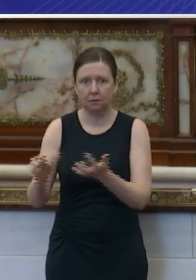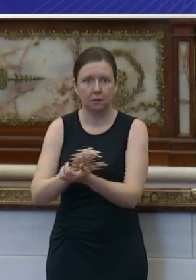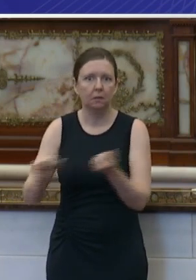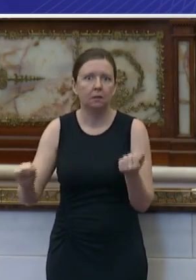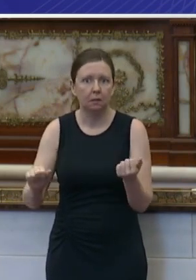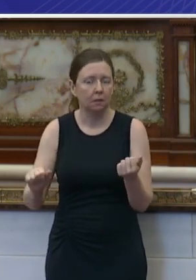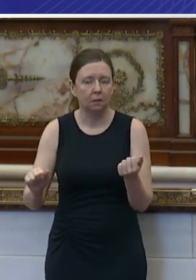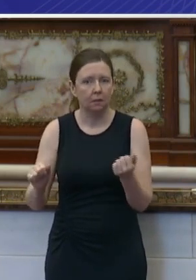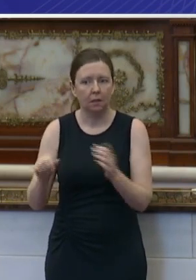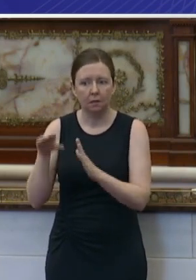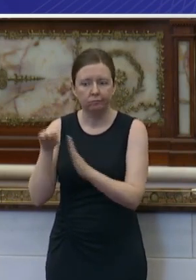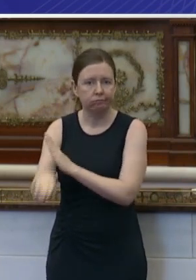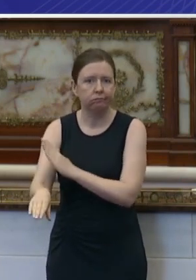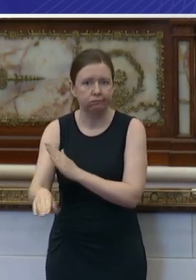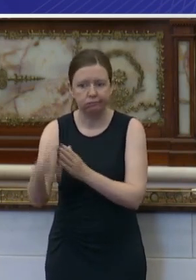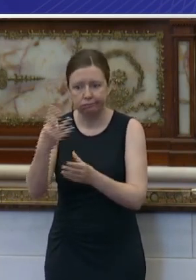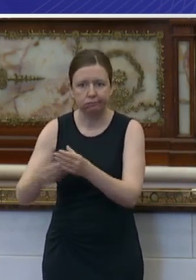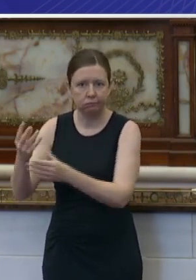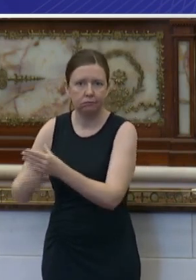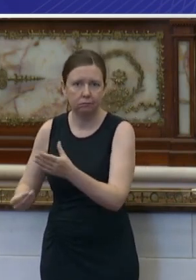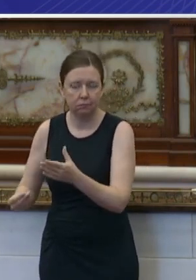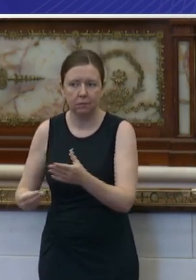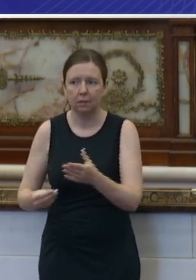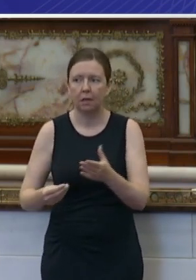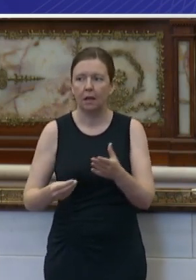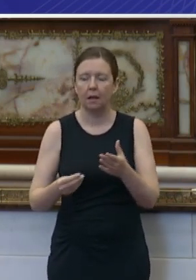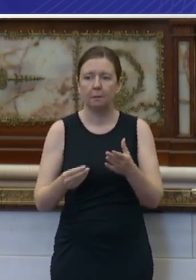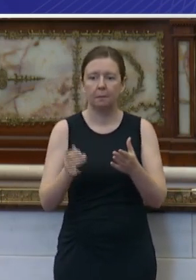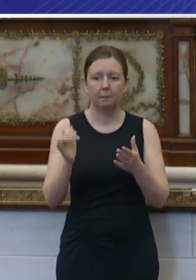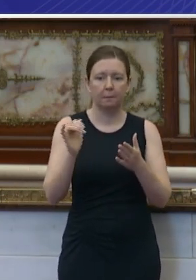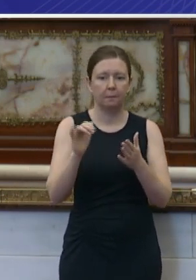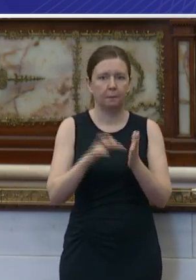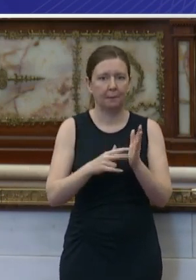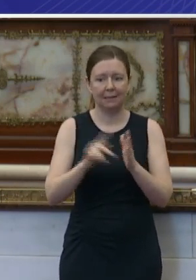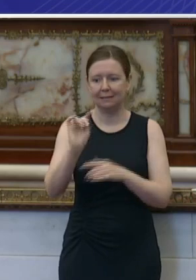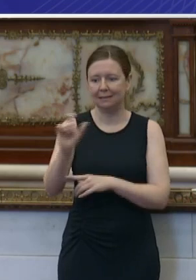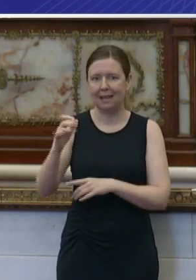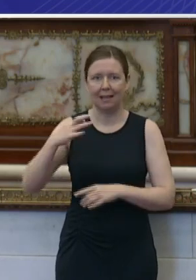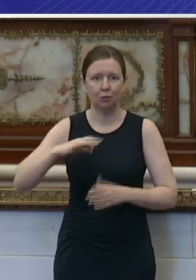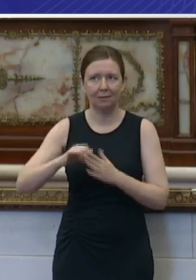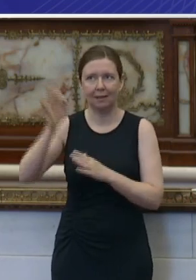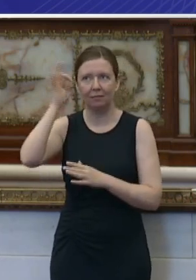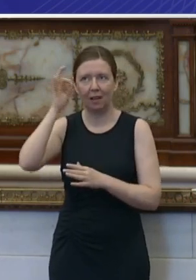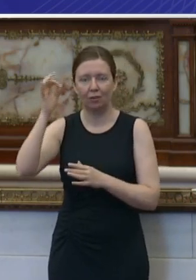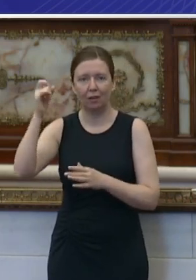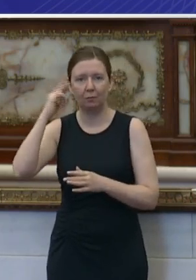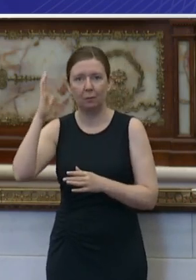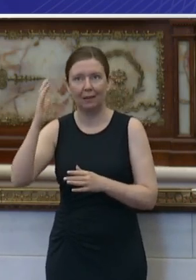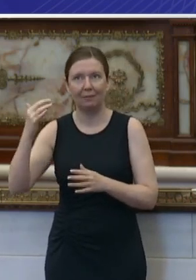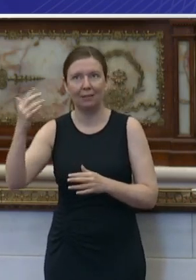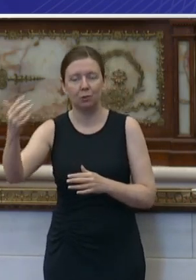this pandemic, which sunsets, with the tax credits that the federal government will